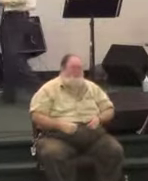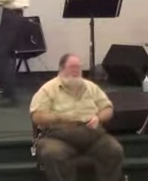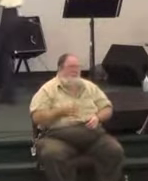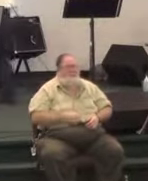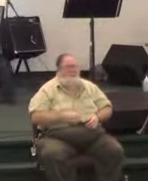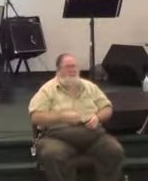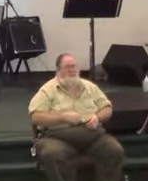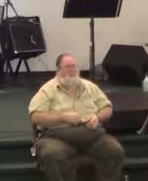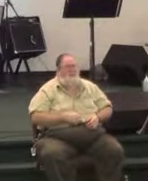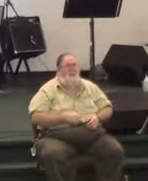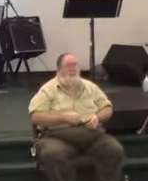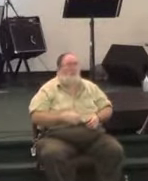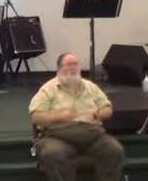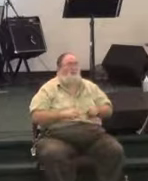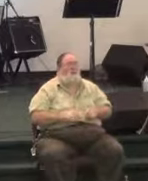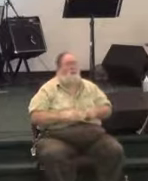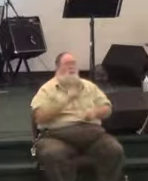Cool.